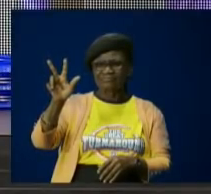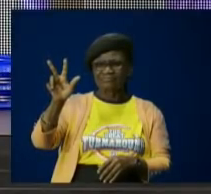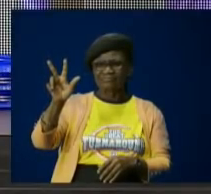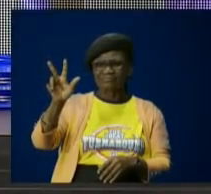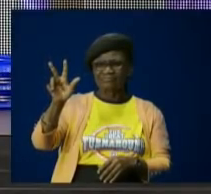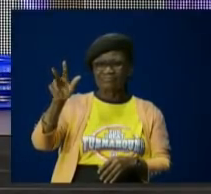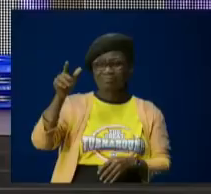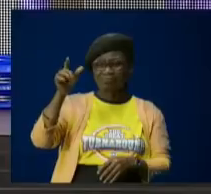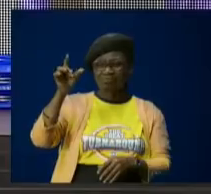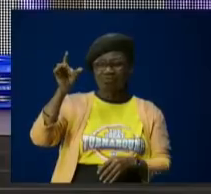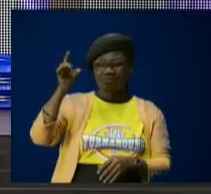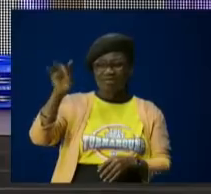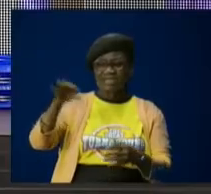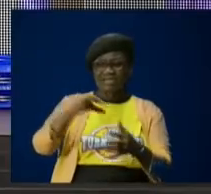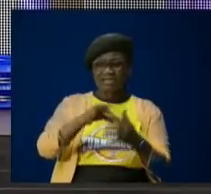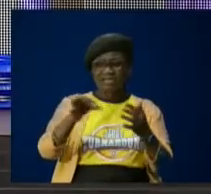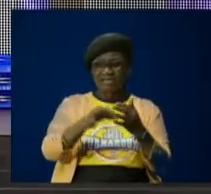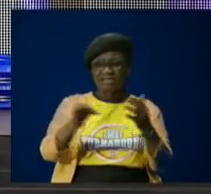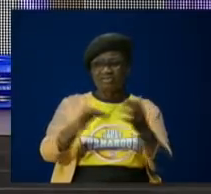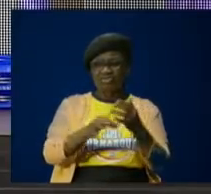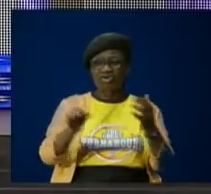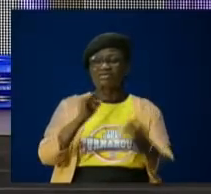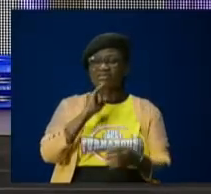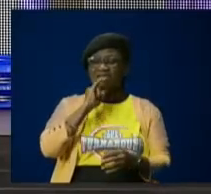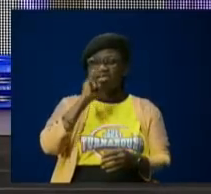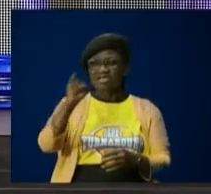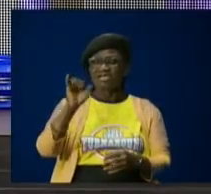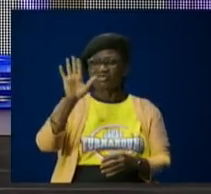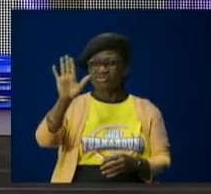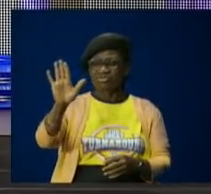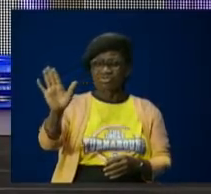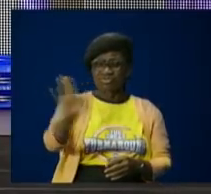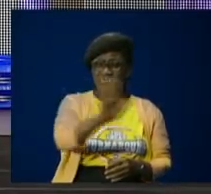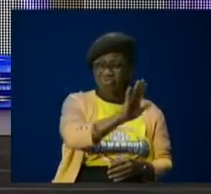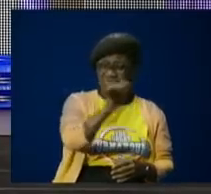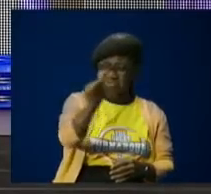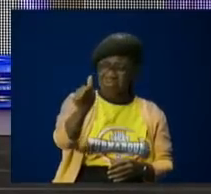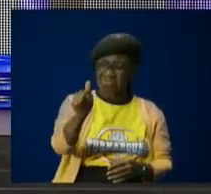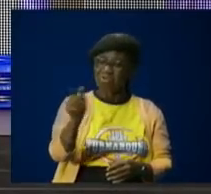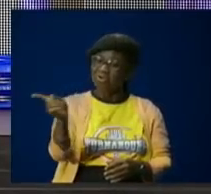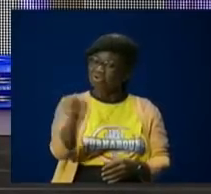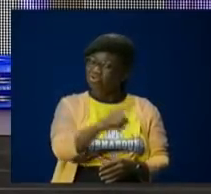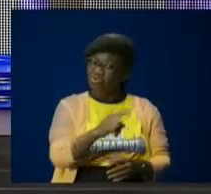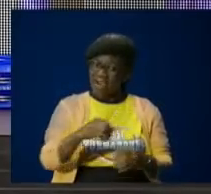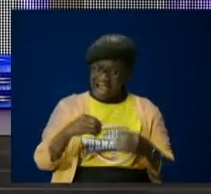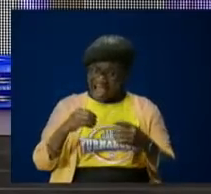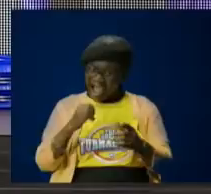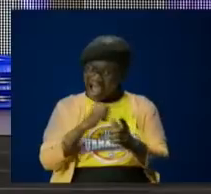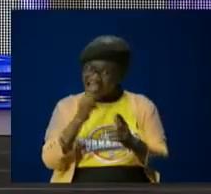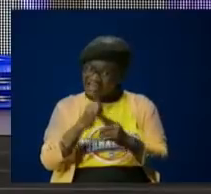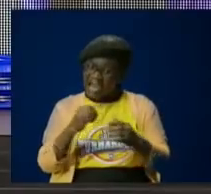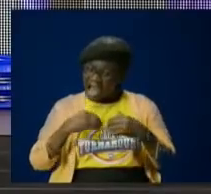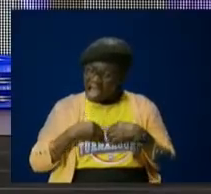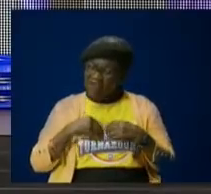The choice is yours. You either have him in your boat before the storm hits,